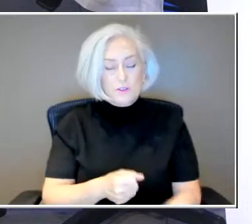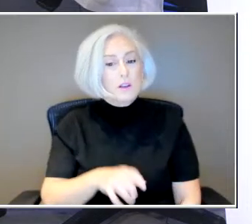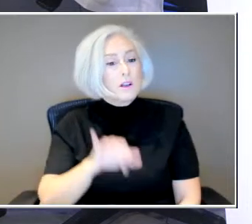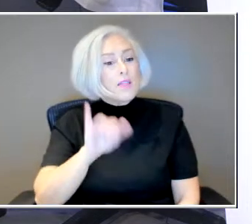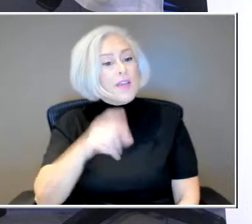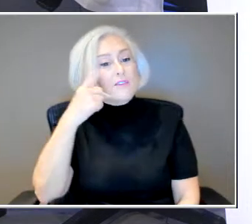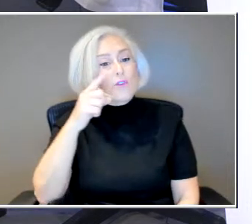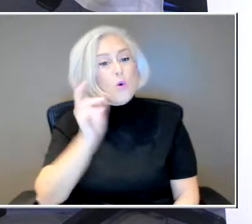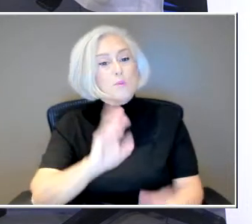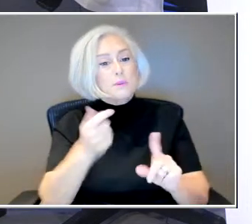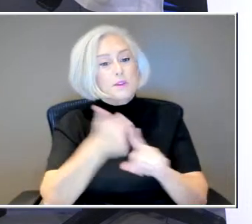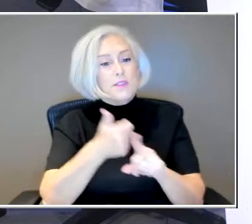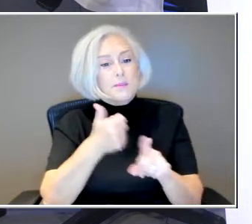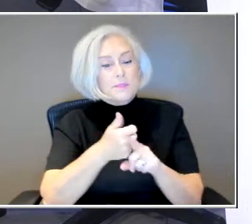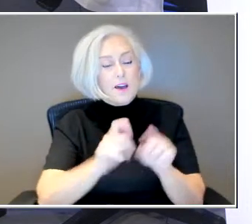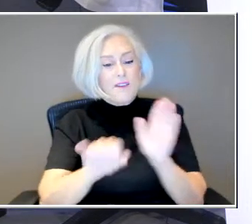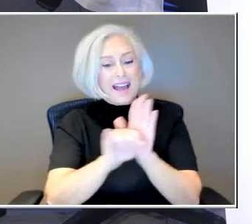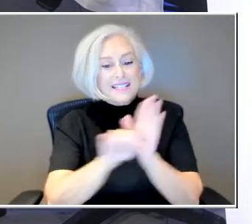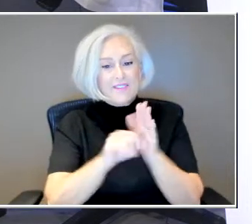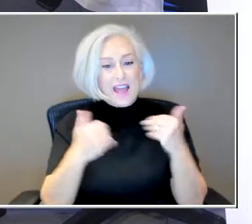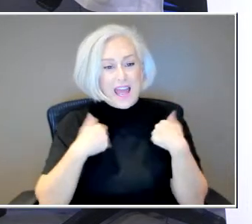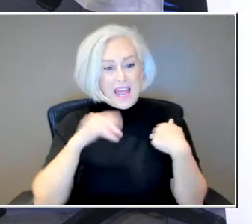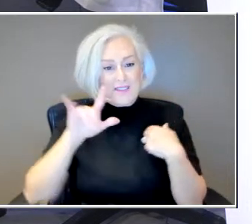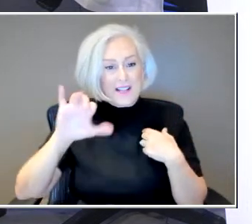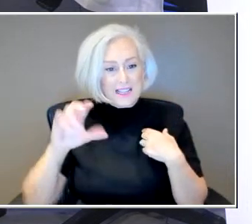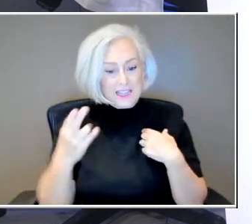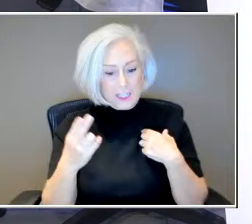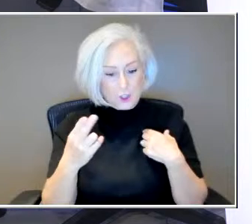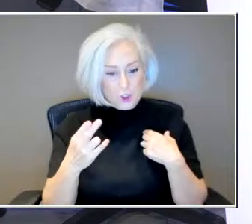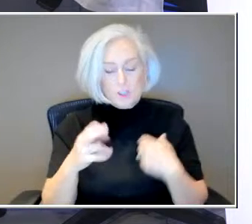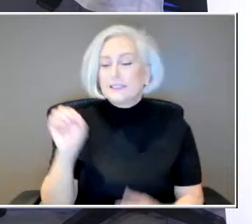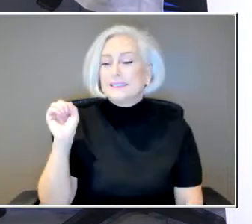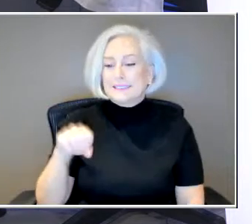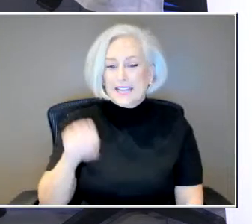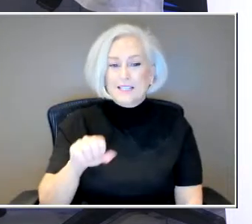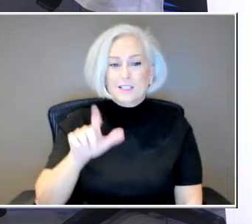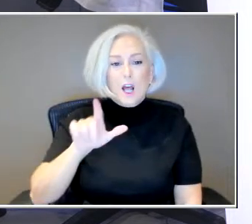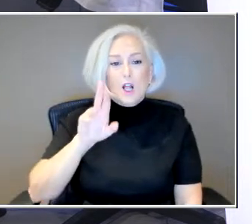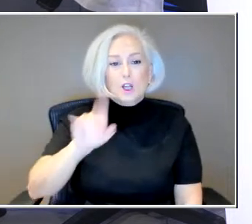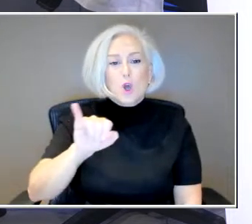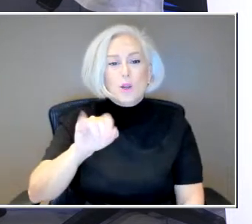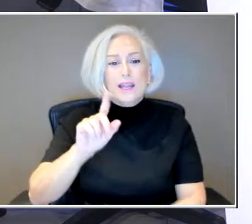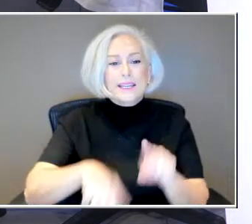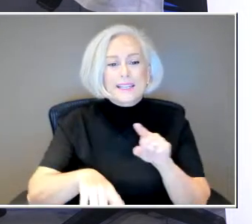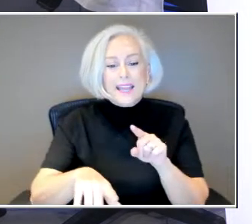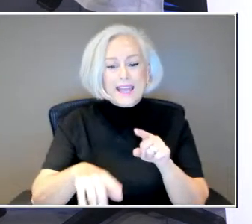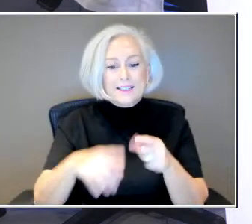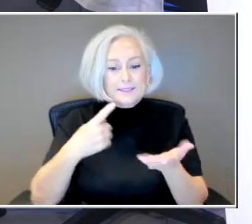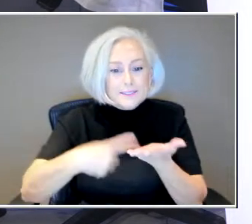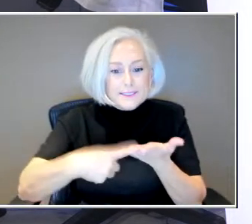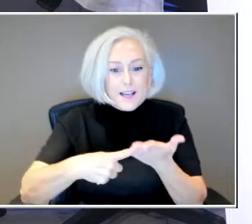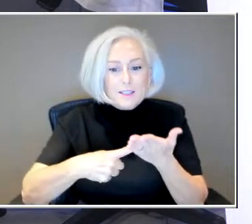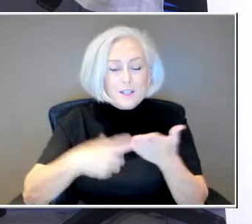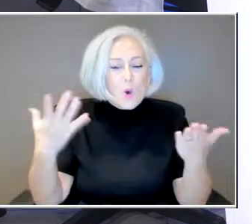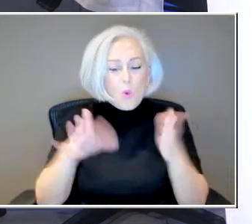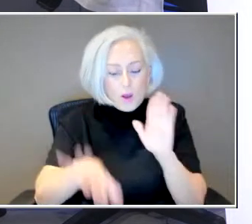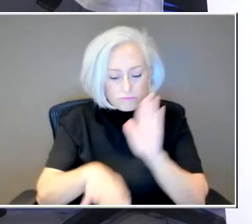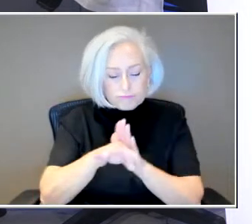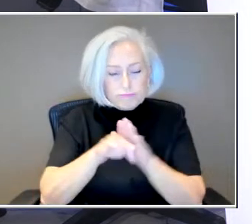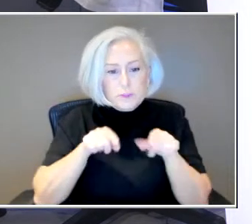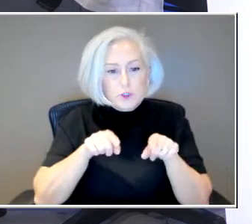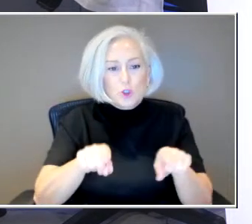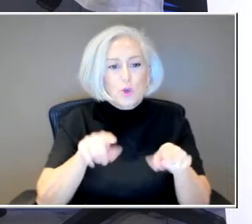been identified that have Lynch syndrome. Correct. Lori, we can't talk about the findings of the trial just yet, but what made you want to